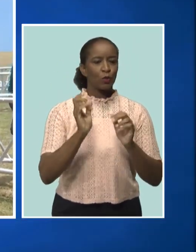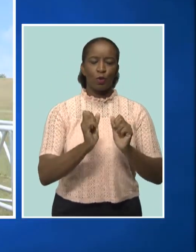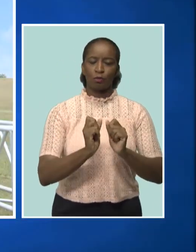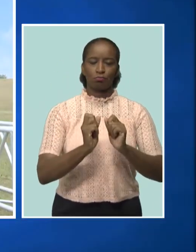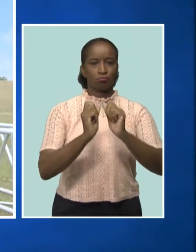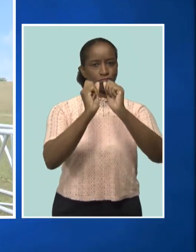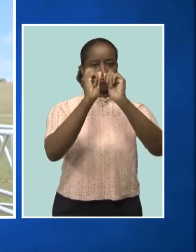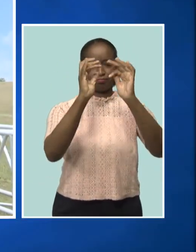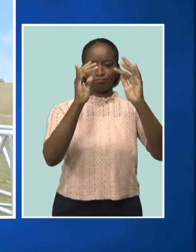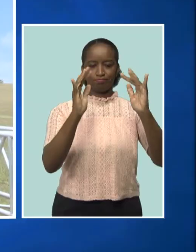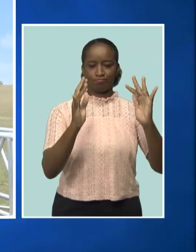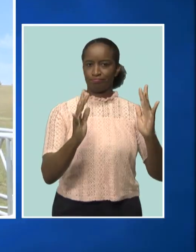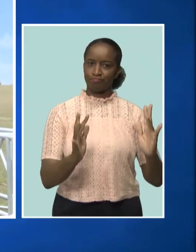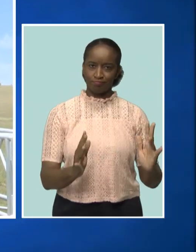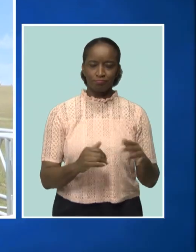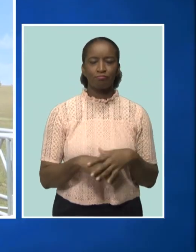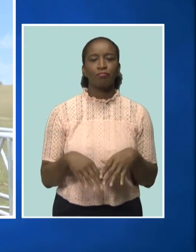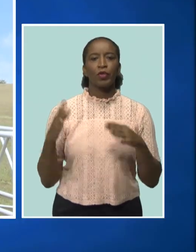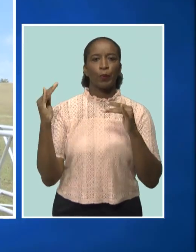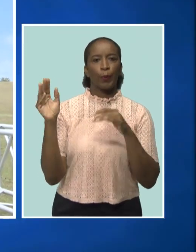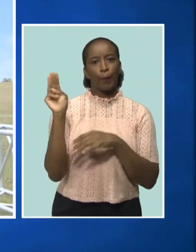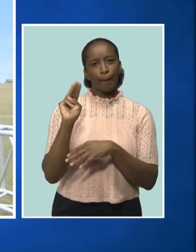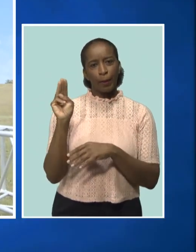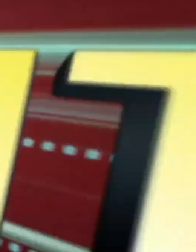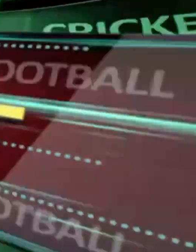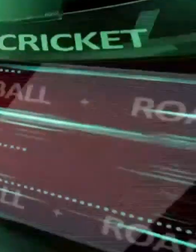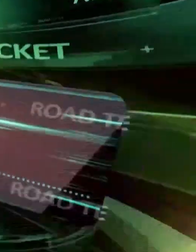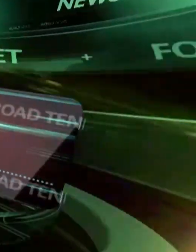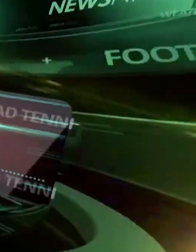so, sound and lighting can start coming in.